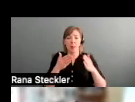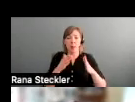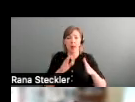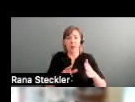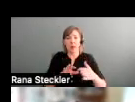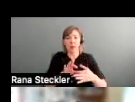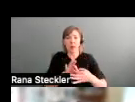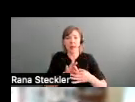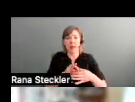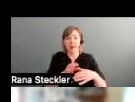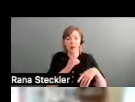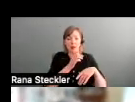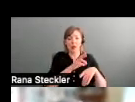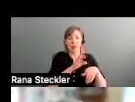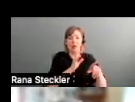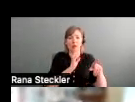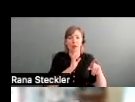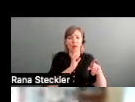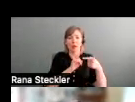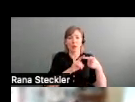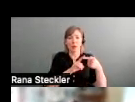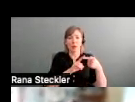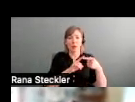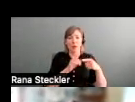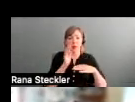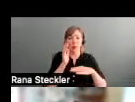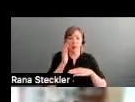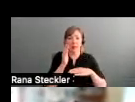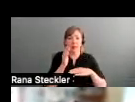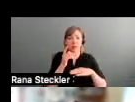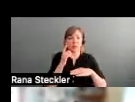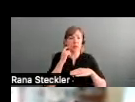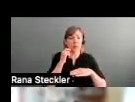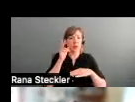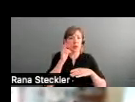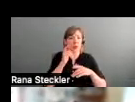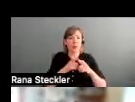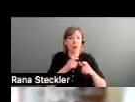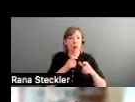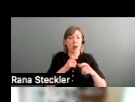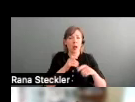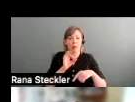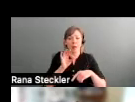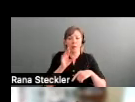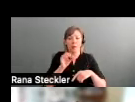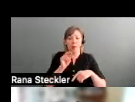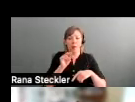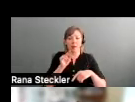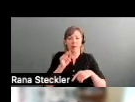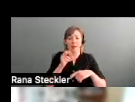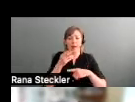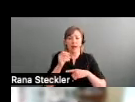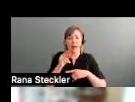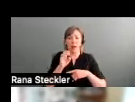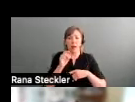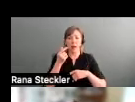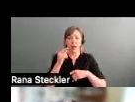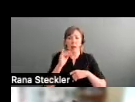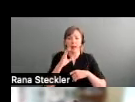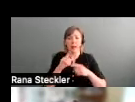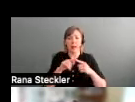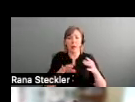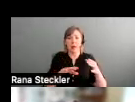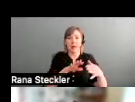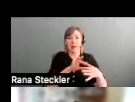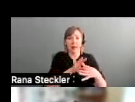what Dr. Summers was talking to the presentation we just heard from Fountain House and the Greene Clinic, to connect the